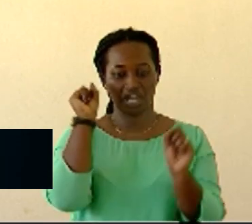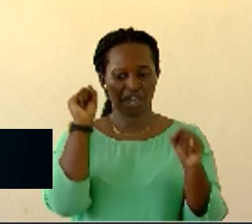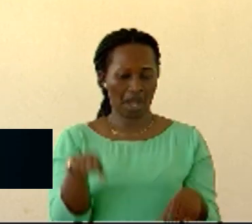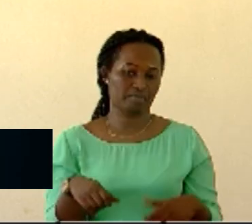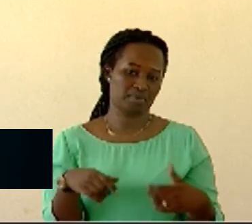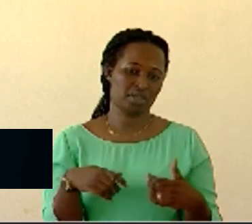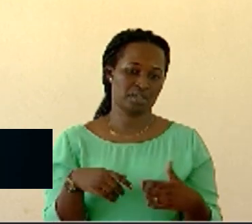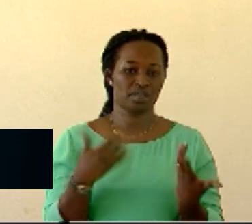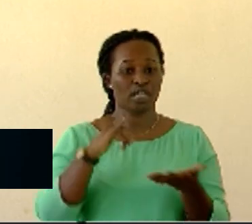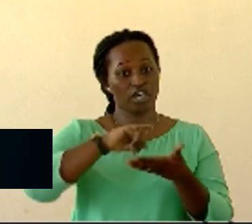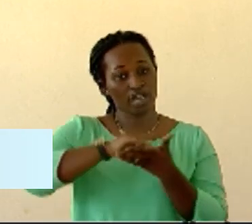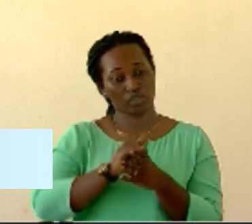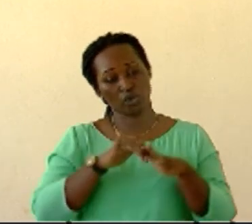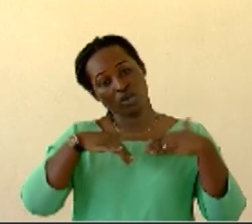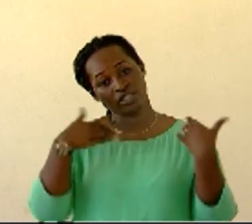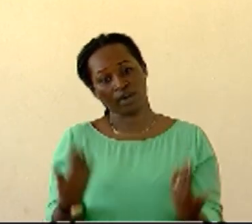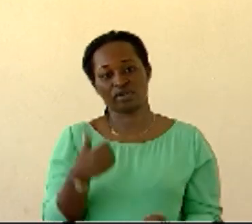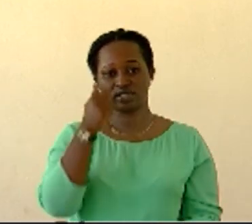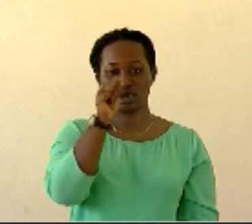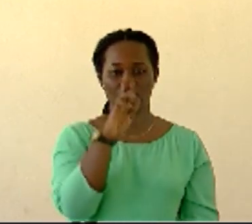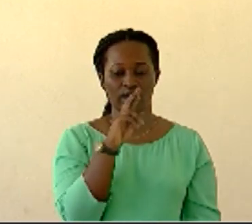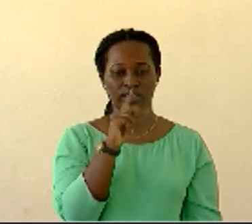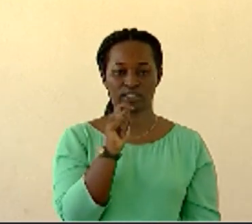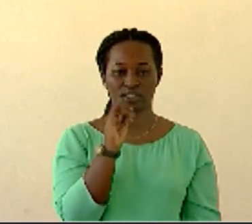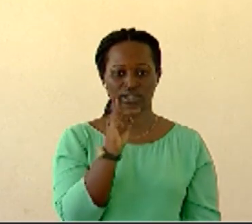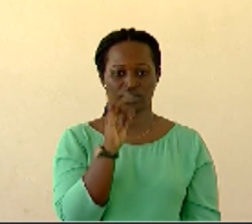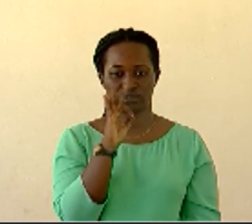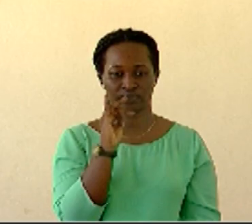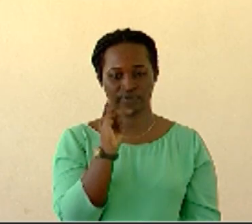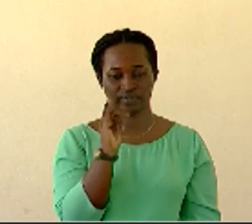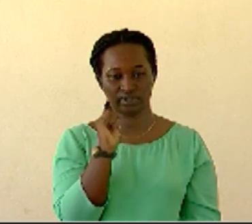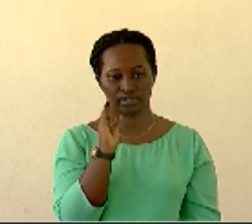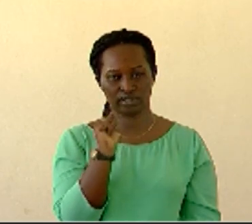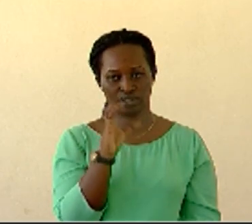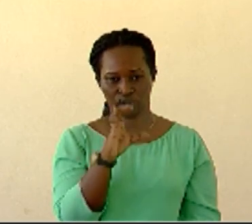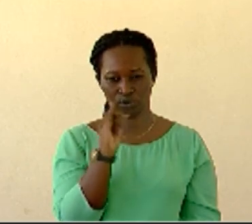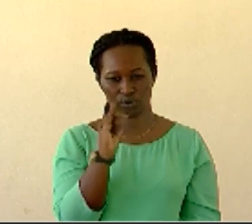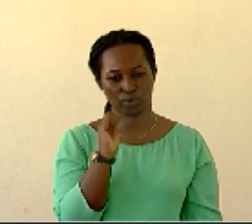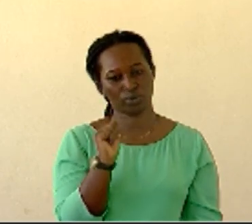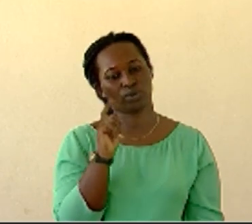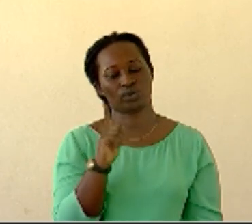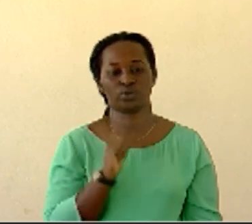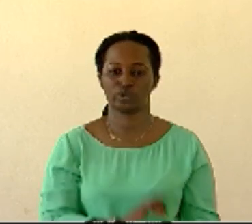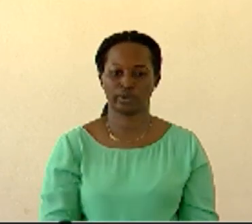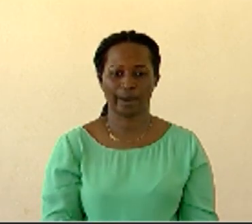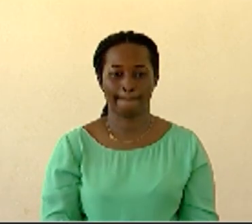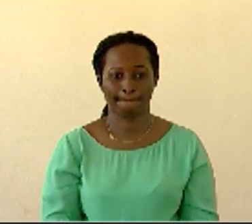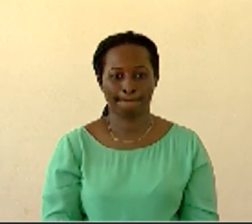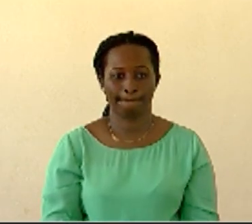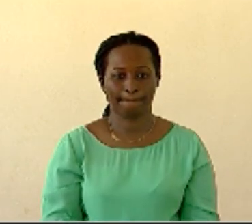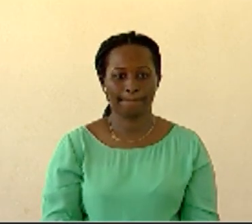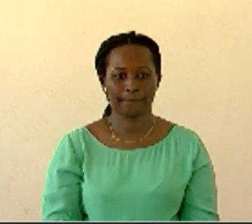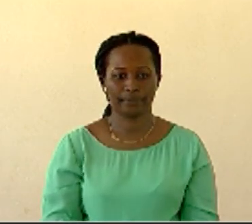natural gravity. It's a general feature of all higher and many lower plants as well as other